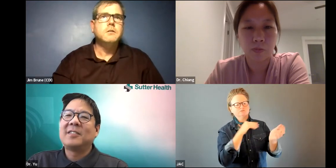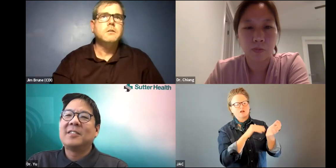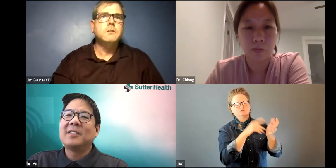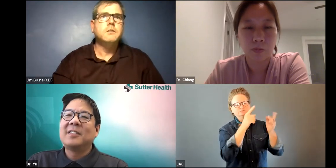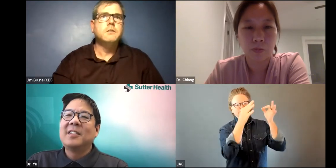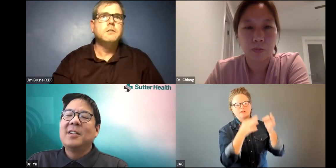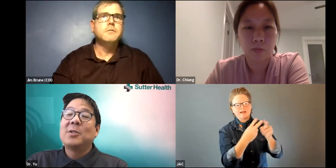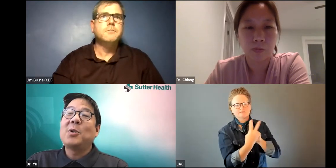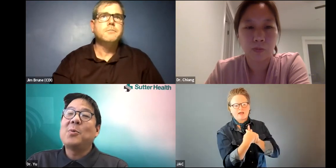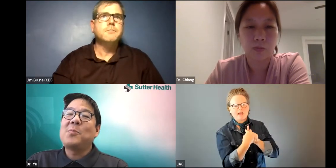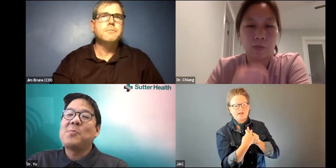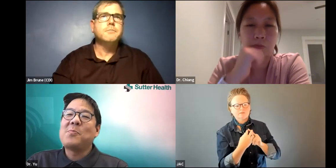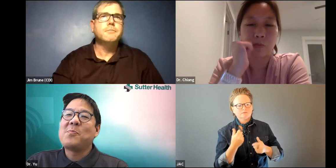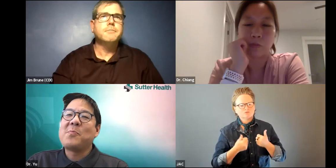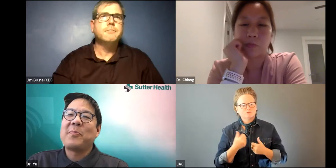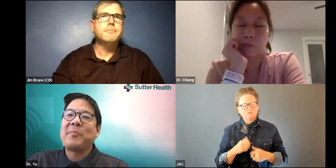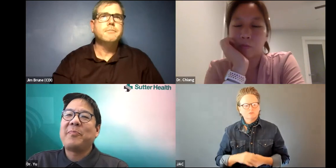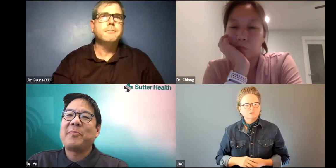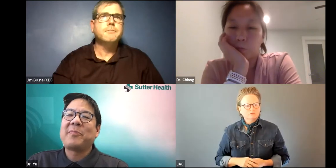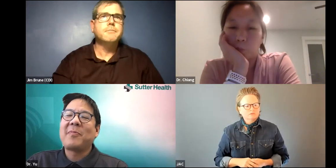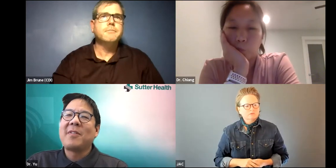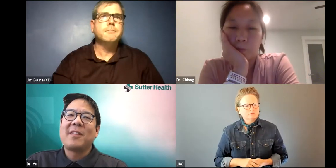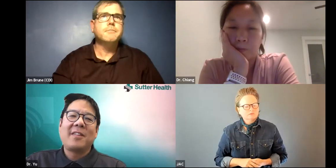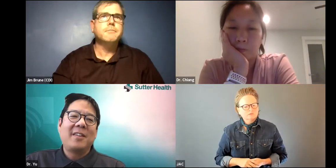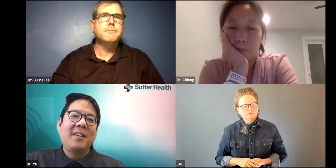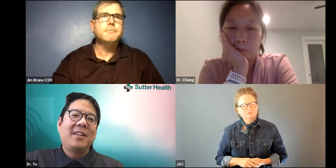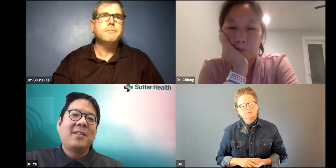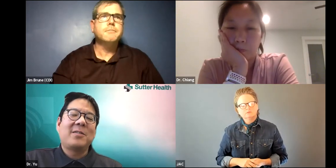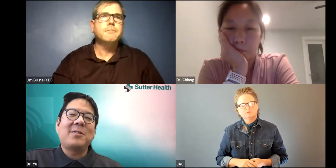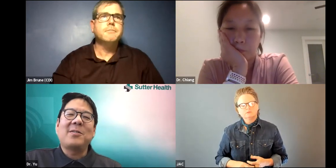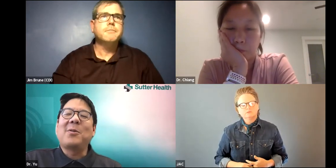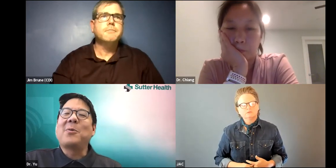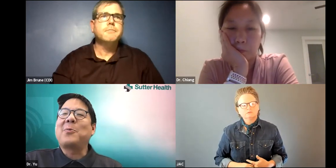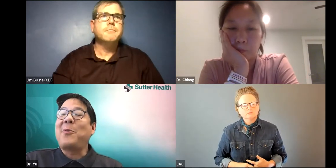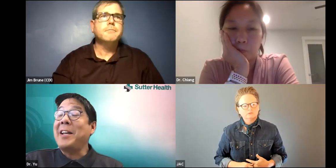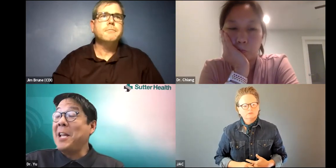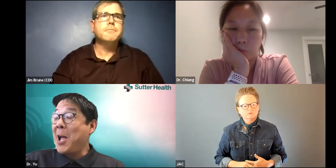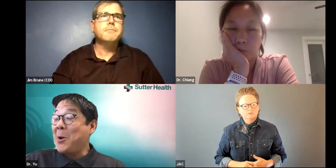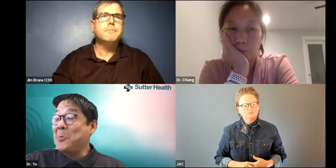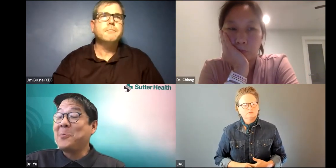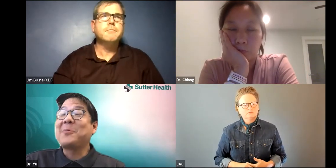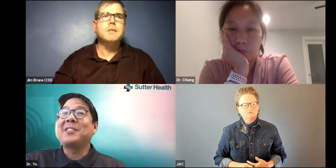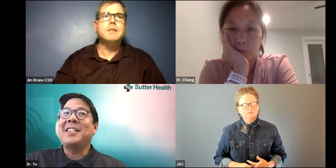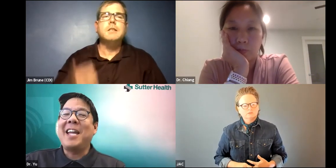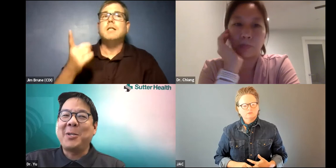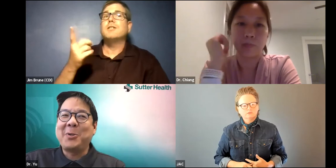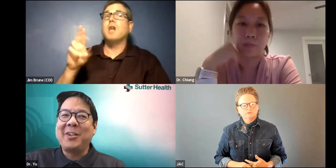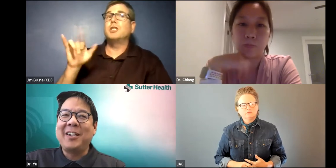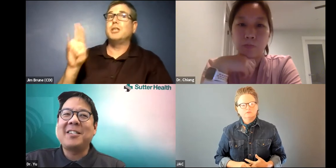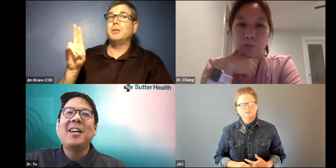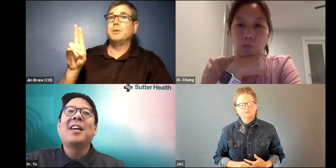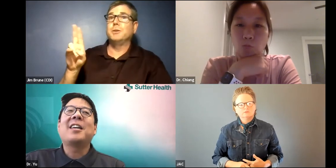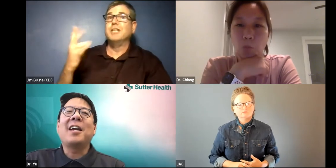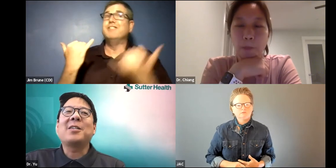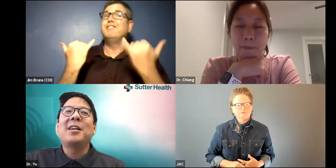choice? Or does the doctor decide? Or how does that work exactly? So right now, the answer